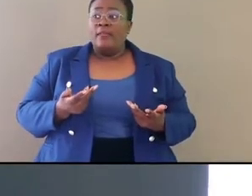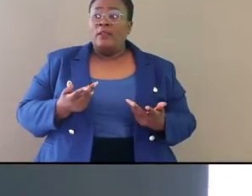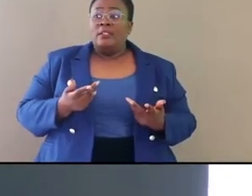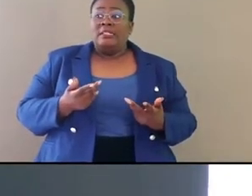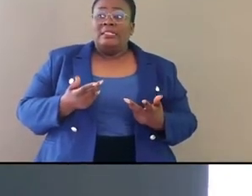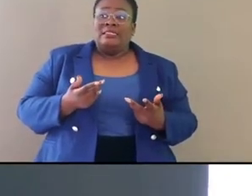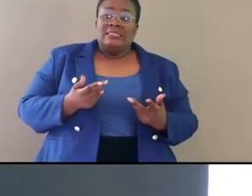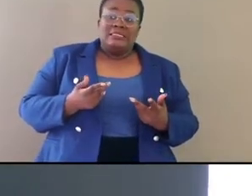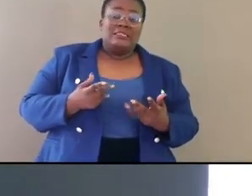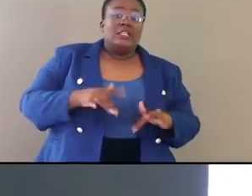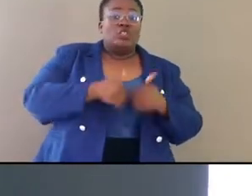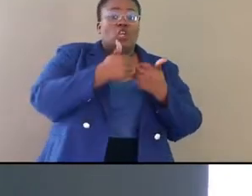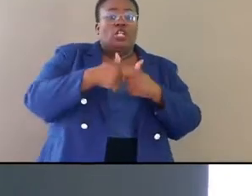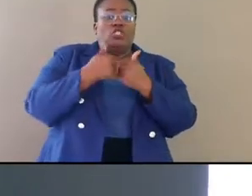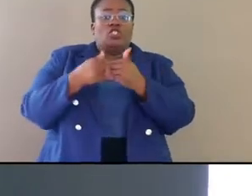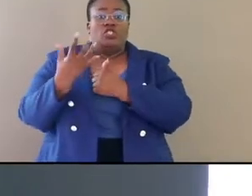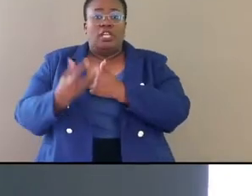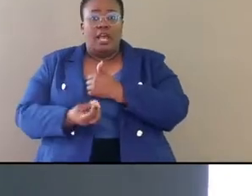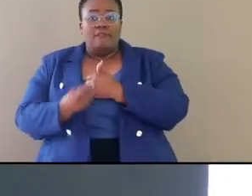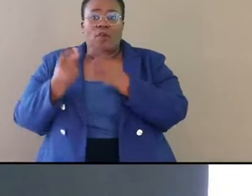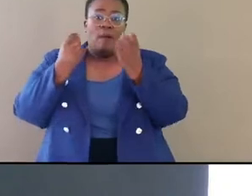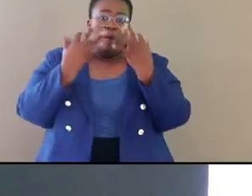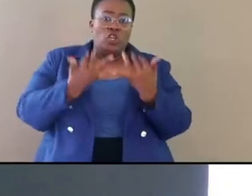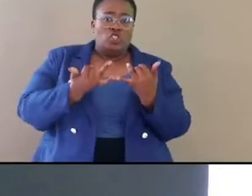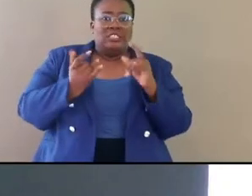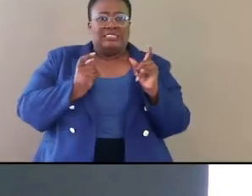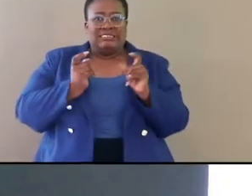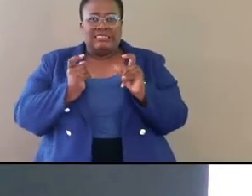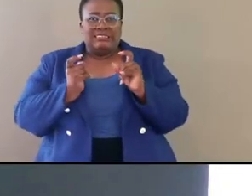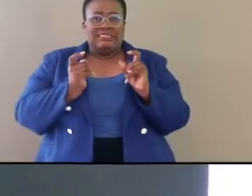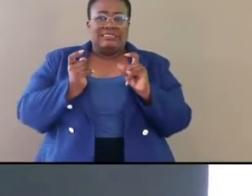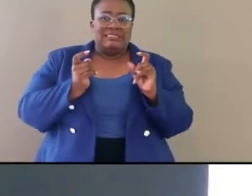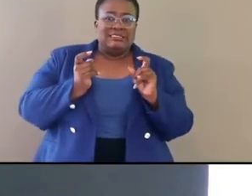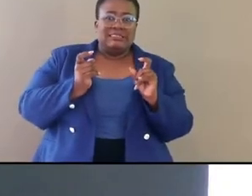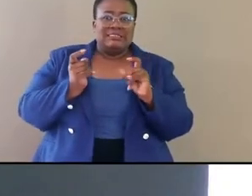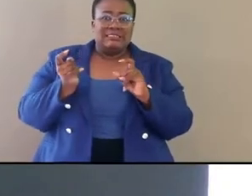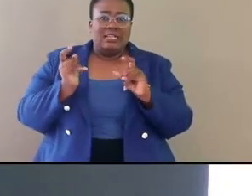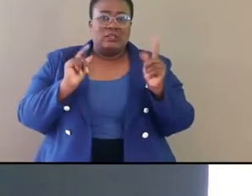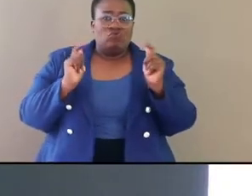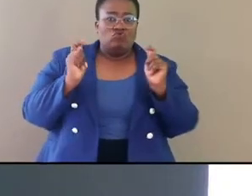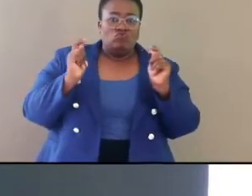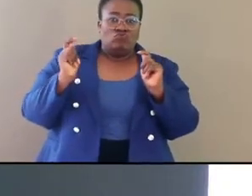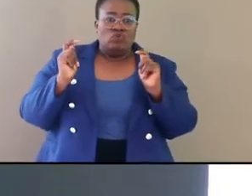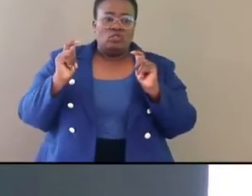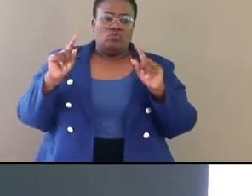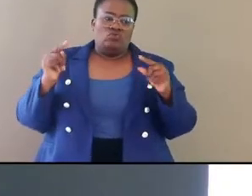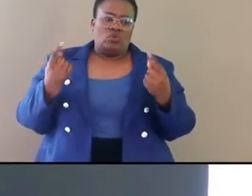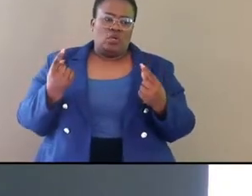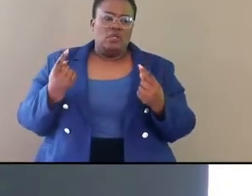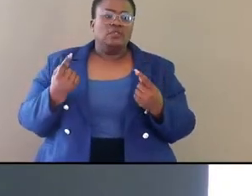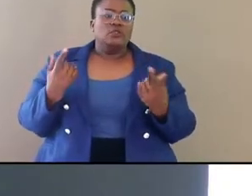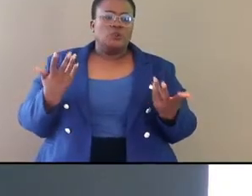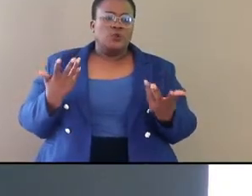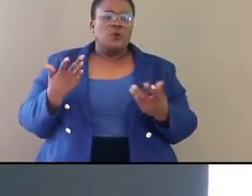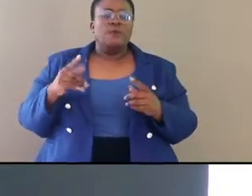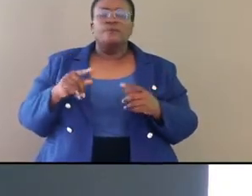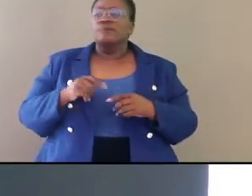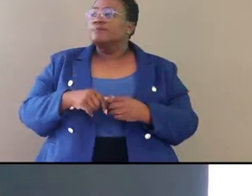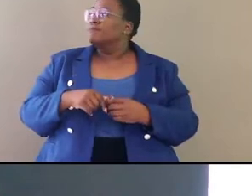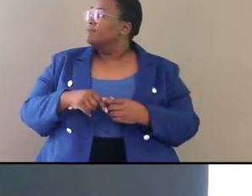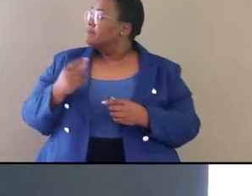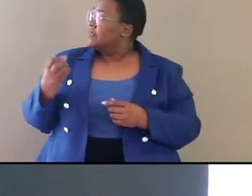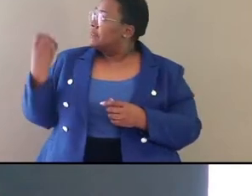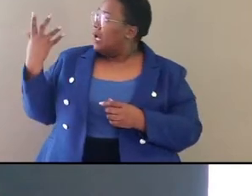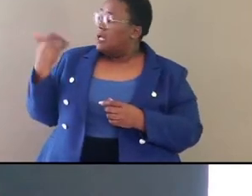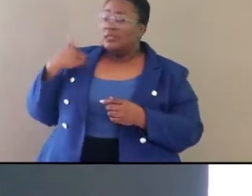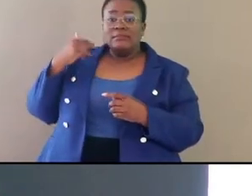to what we can do with the budget or supposedly the constraints that have been put forward. So in terms of the situational analysis I can't see my slides now but to